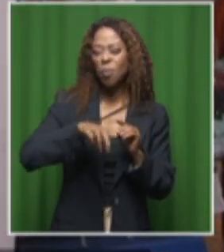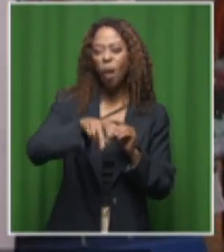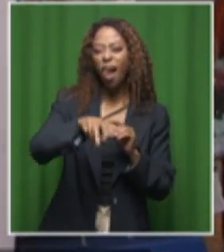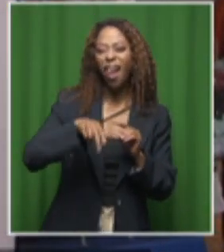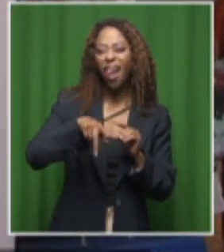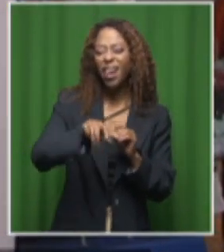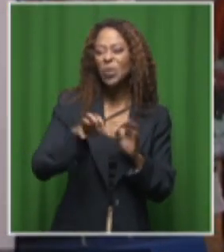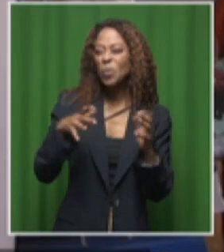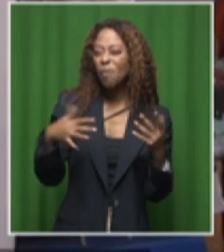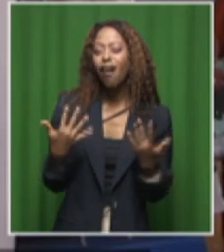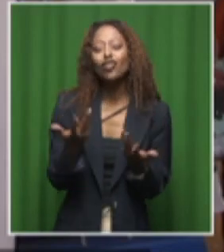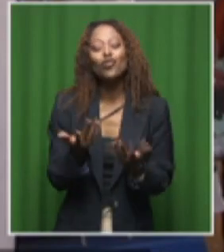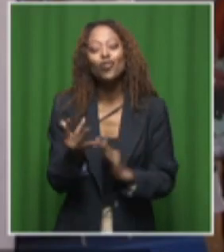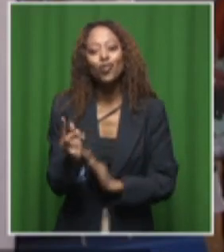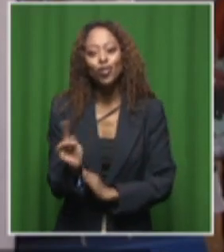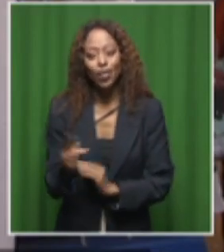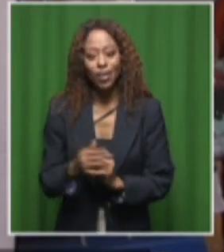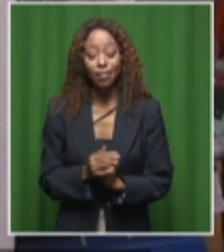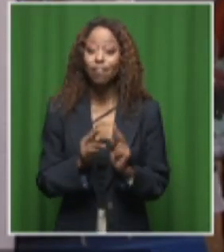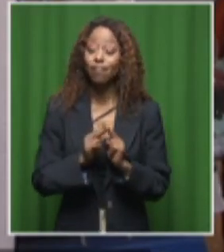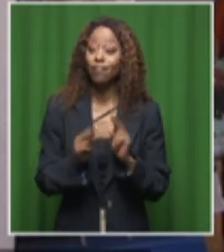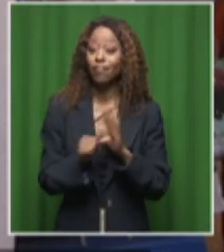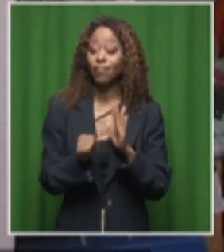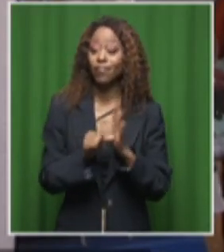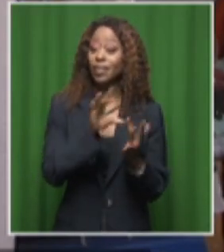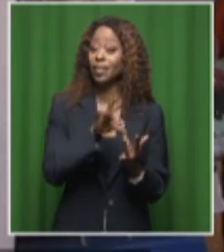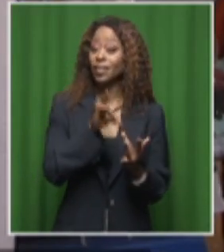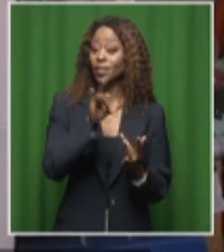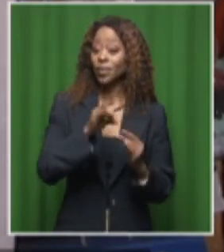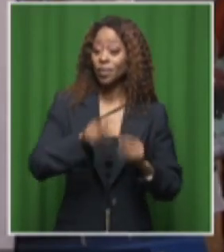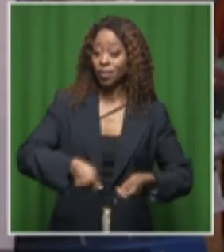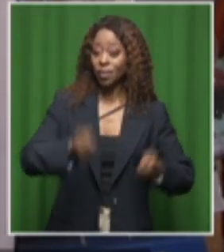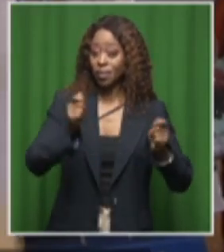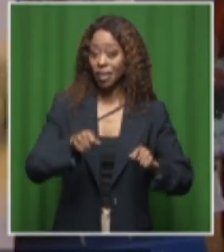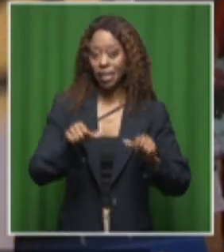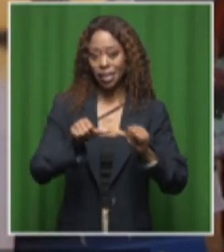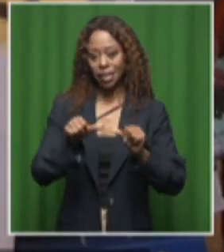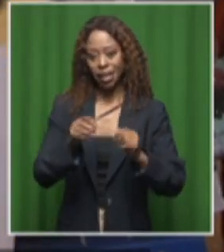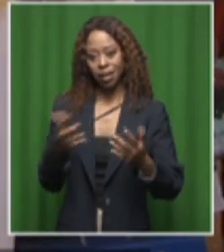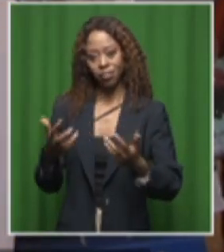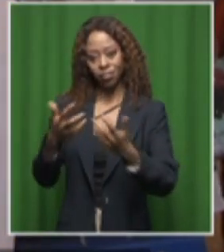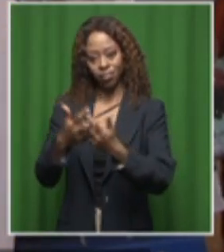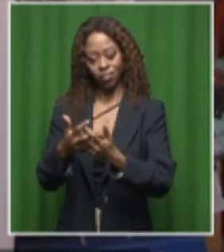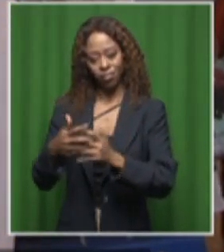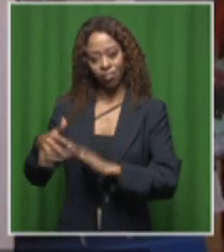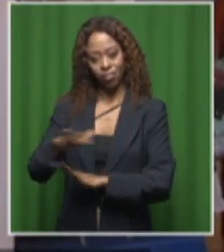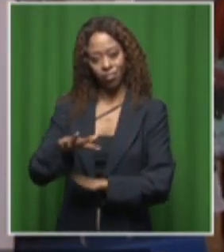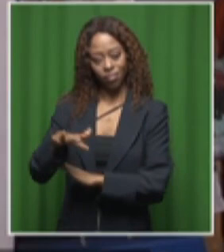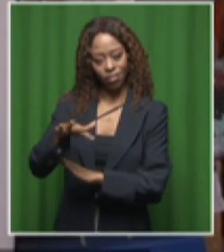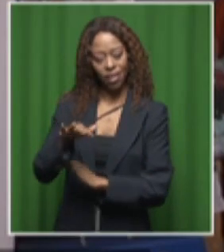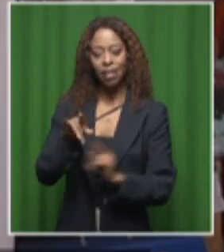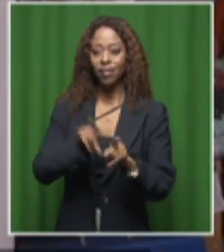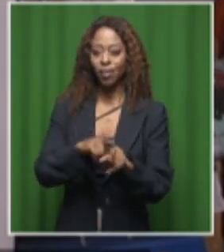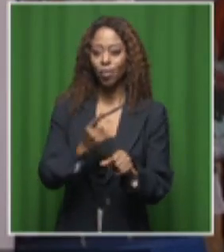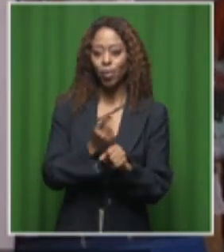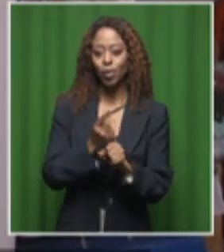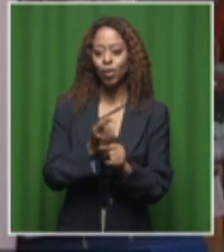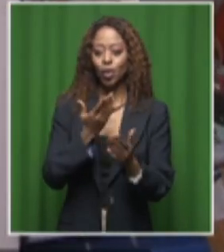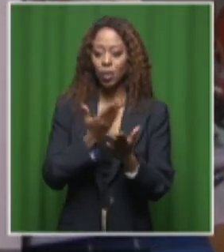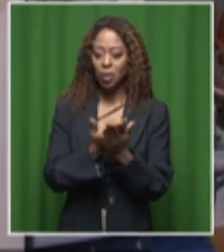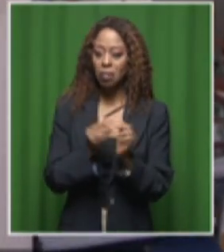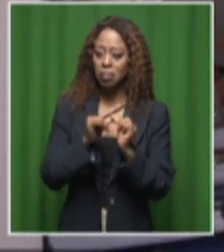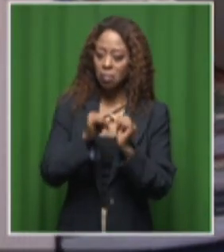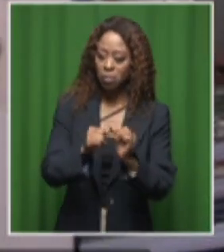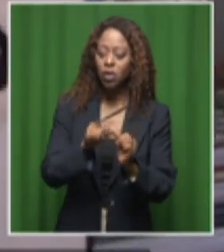placed. It's important to choose a rug that's the right size for the space and that will be able to